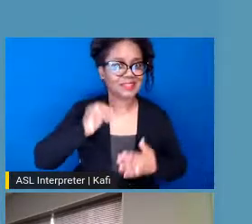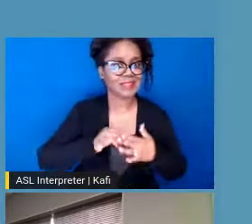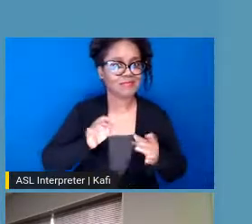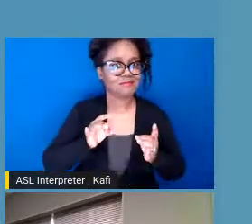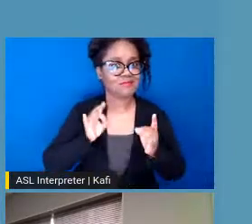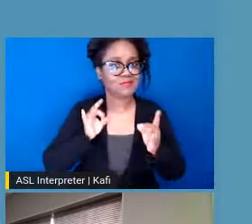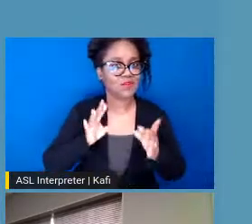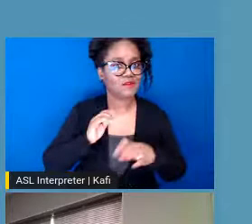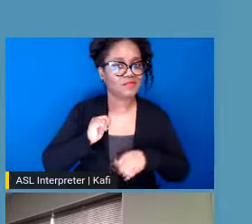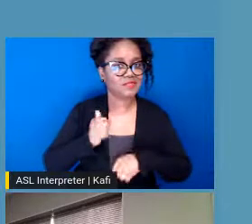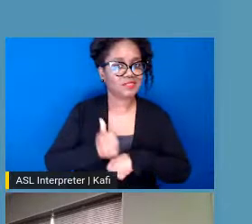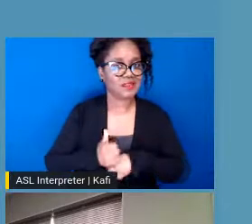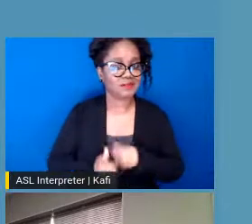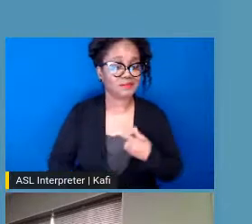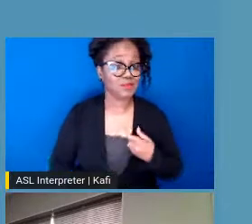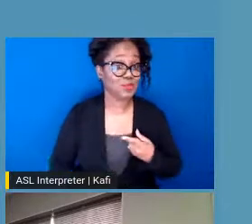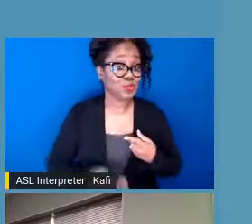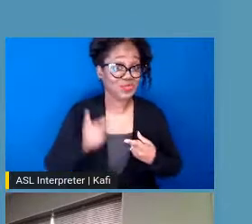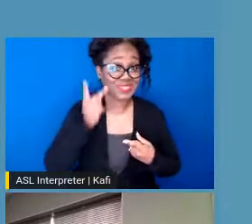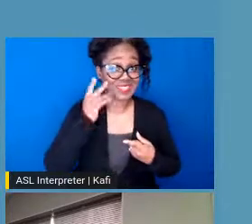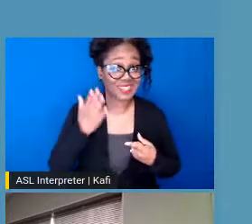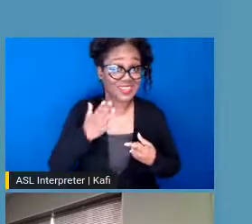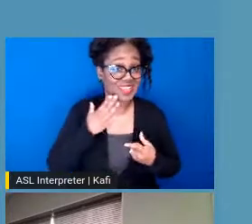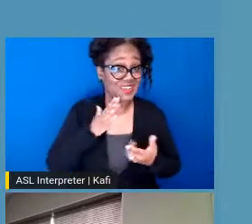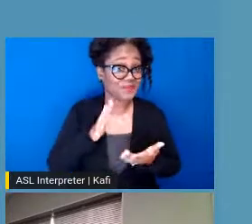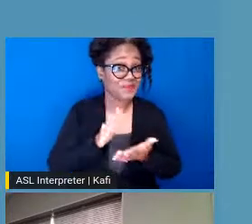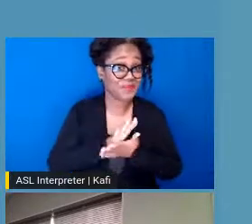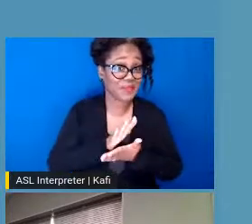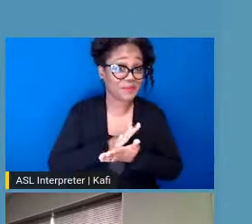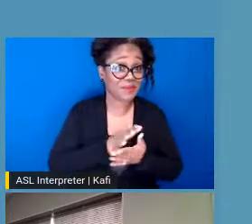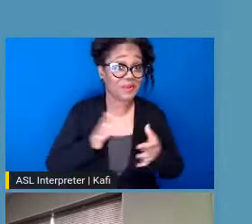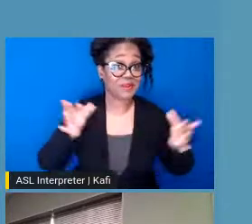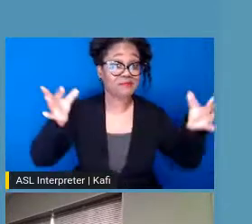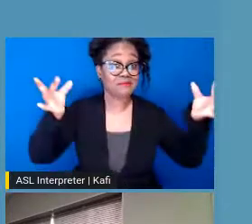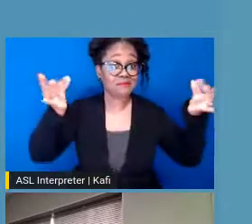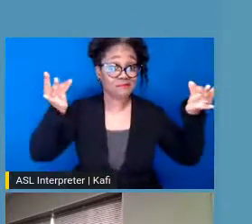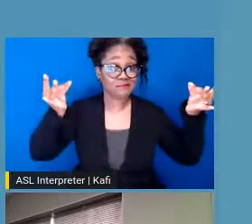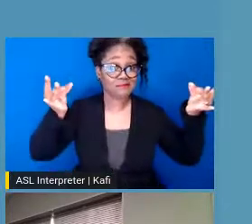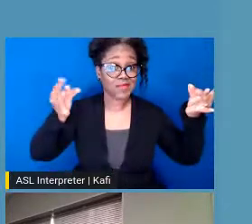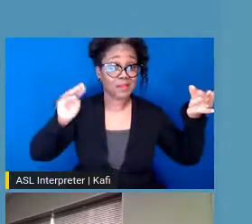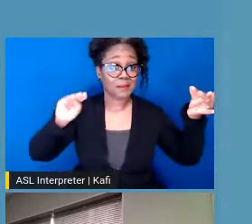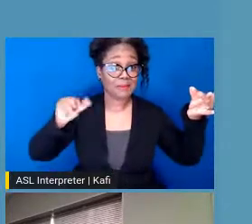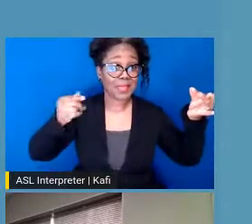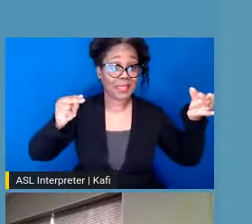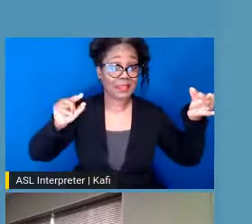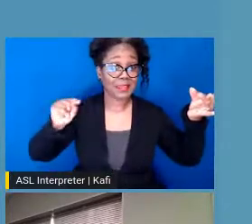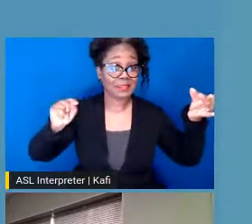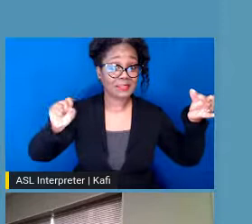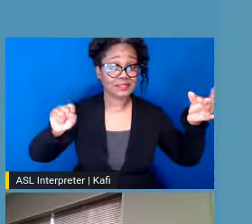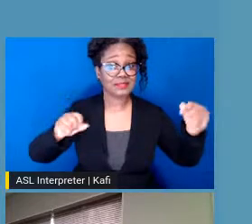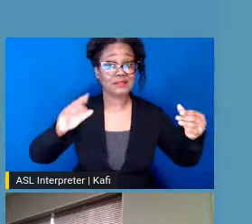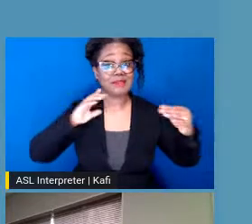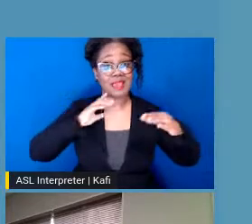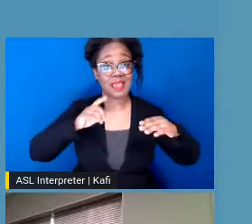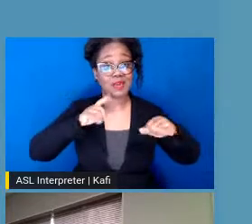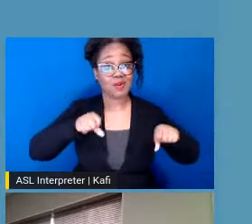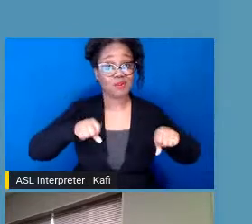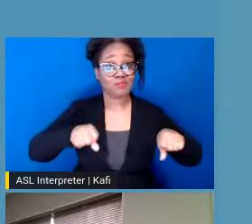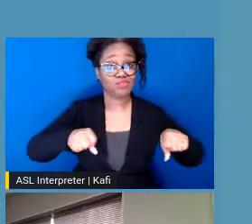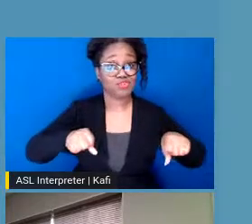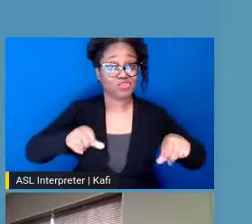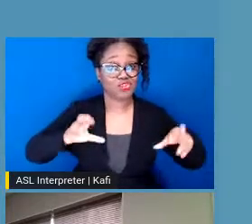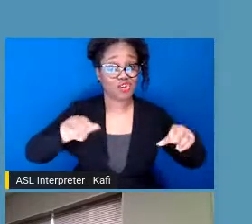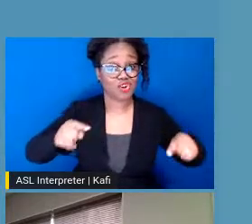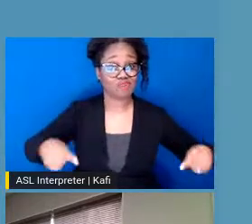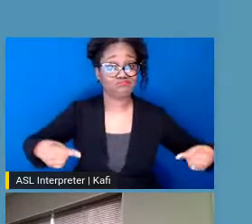paper attached to magnets on a cabinet. It's all in a cart. And you can see here I had a little box underneath the paper.